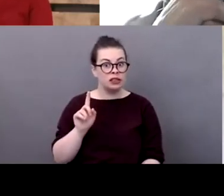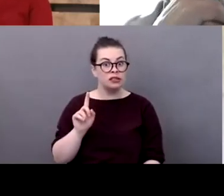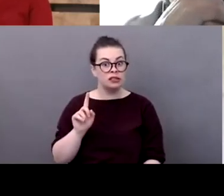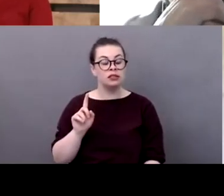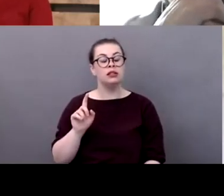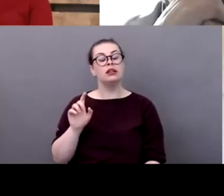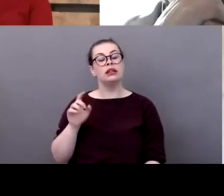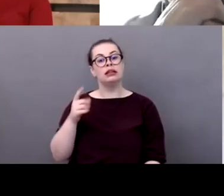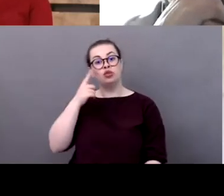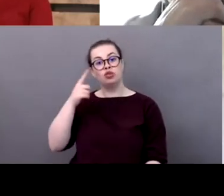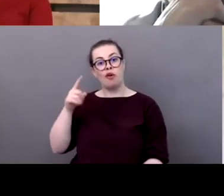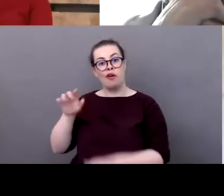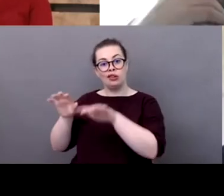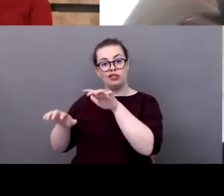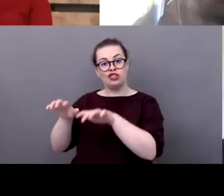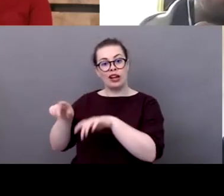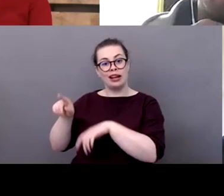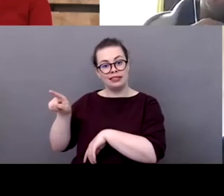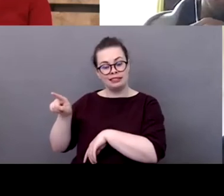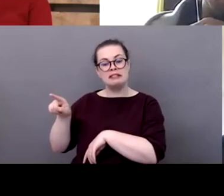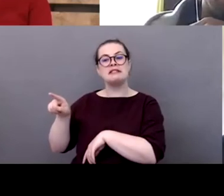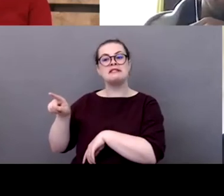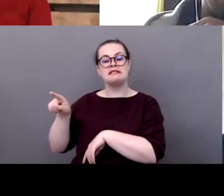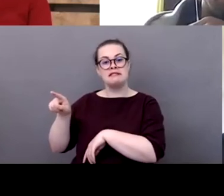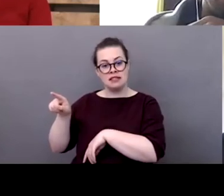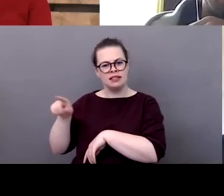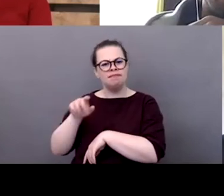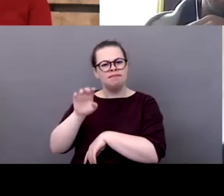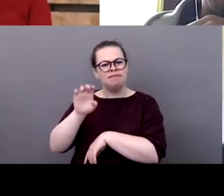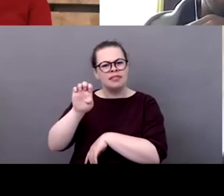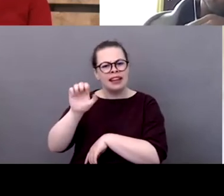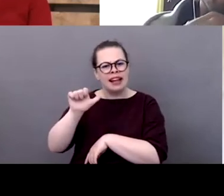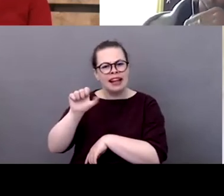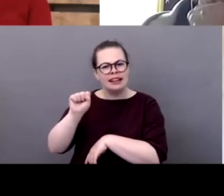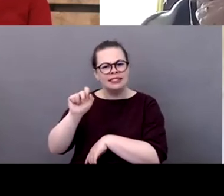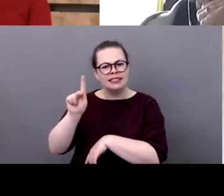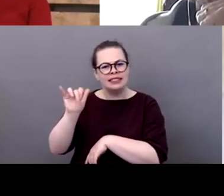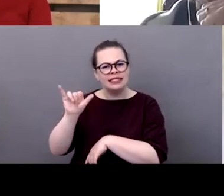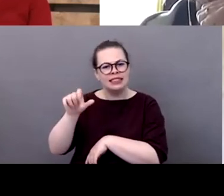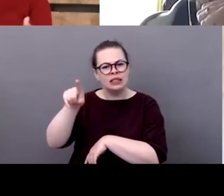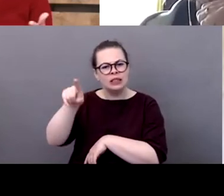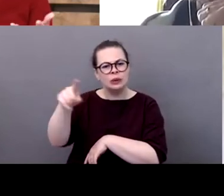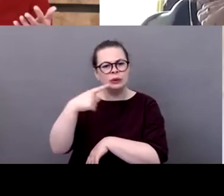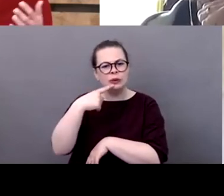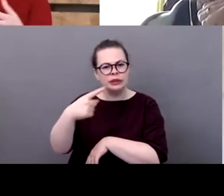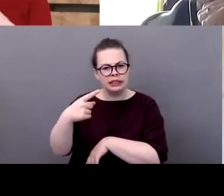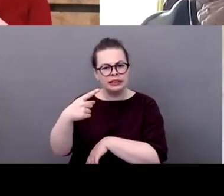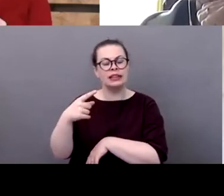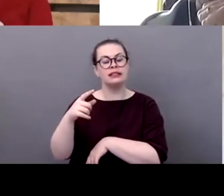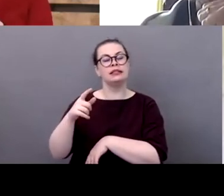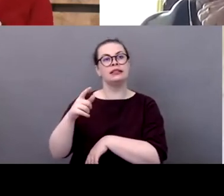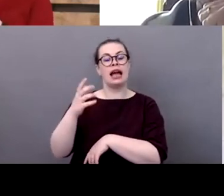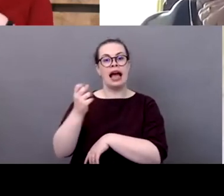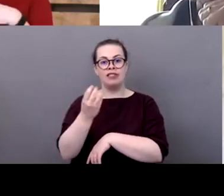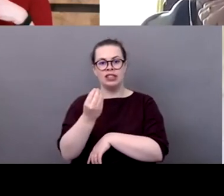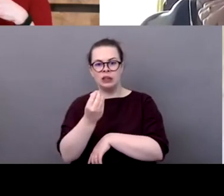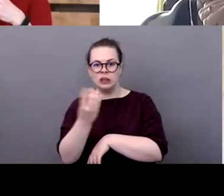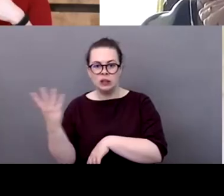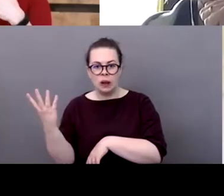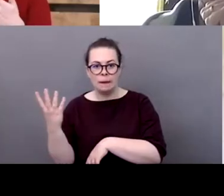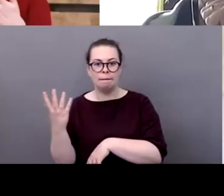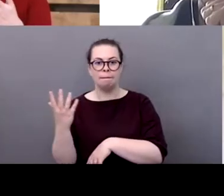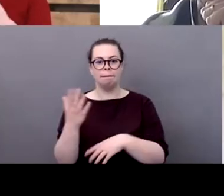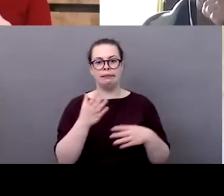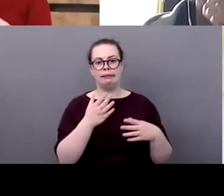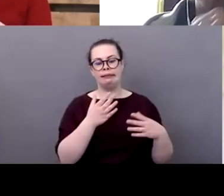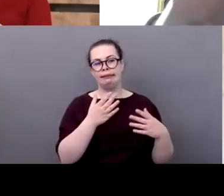you, Easkey. You talked about those products that are used in surf that might be toxical sometimes.